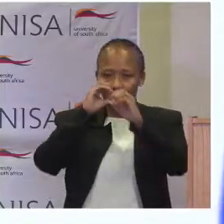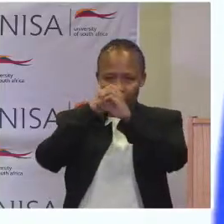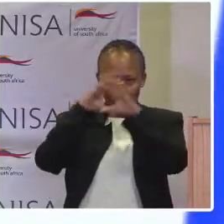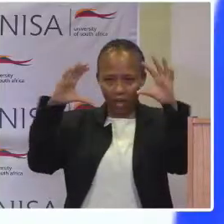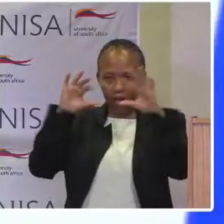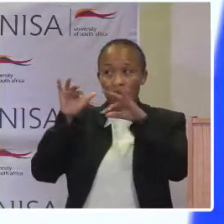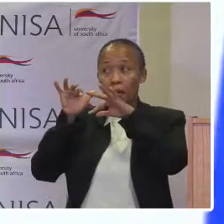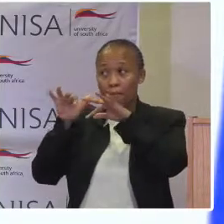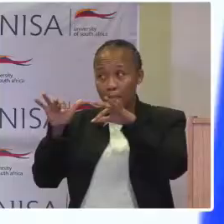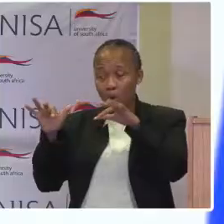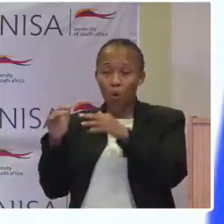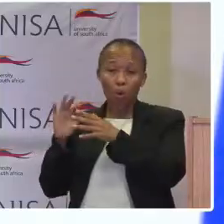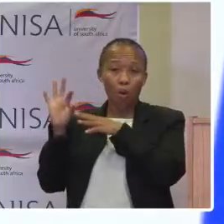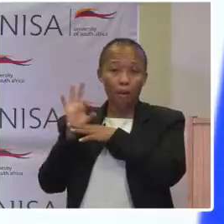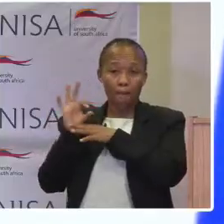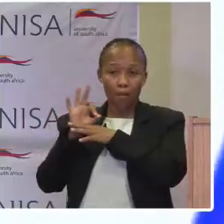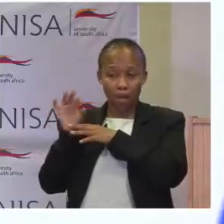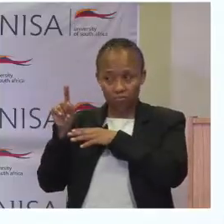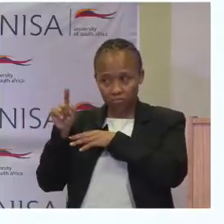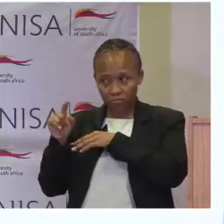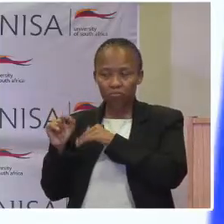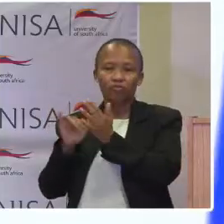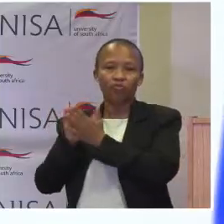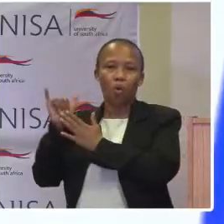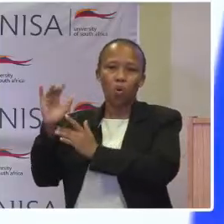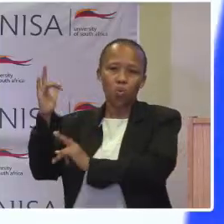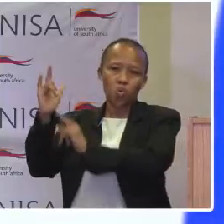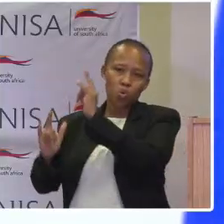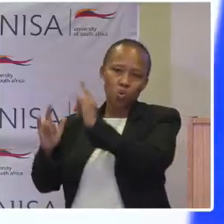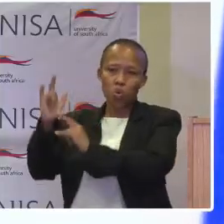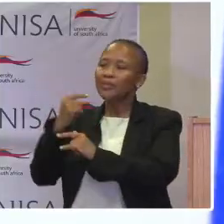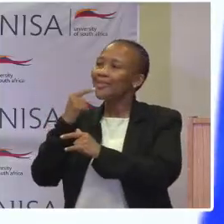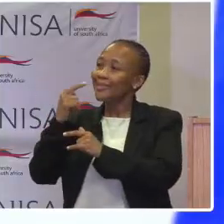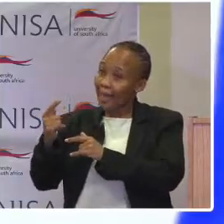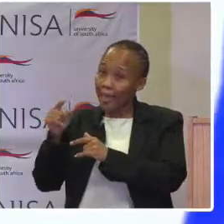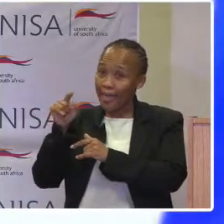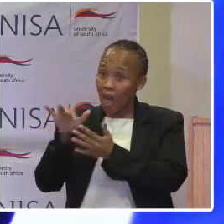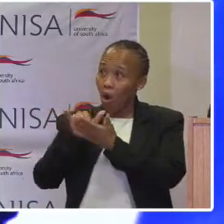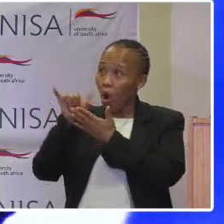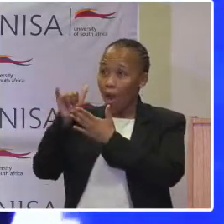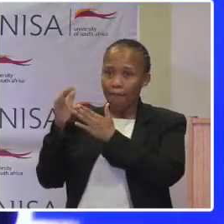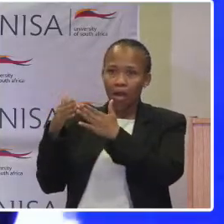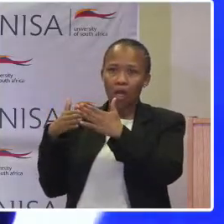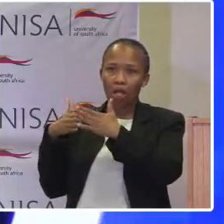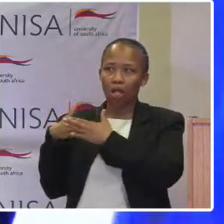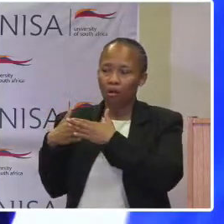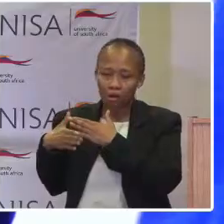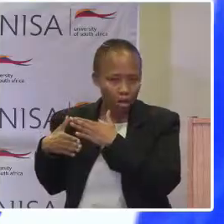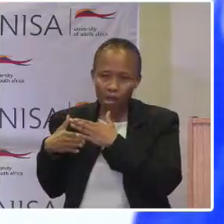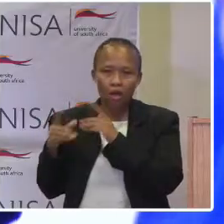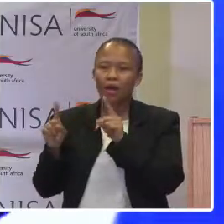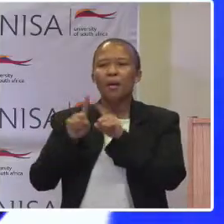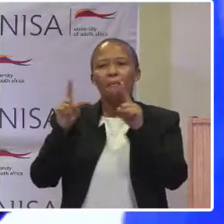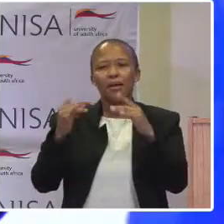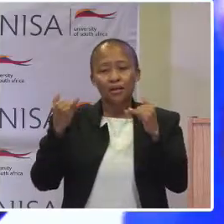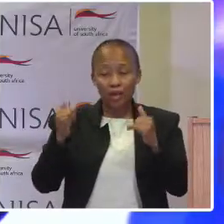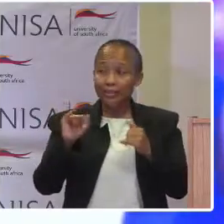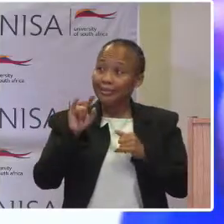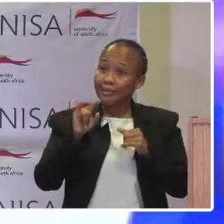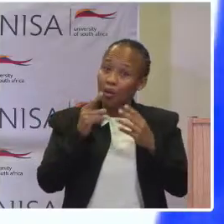to imagine the airport not as a boundary, but as a bridge between innovation and incubation or